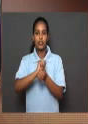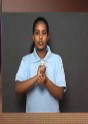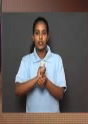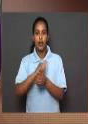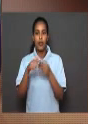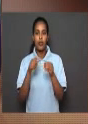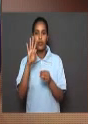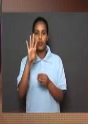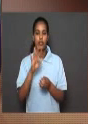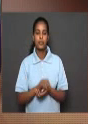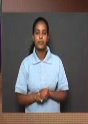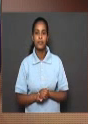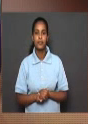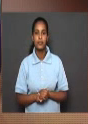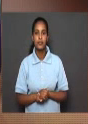to about 4.